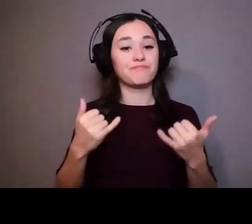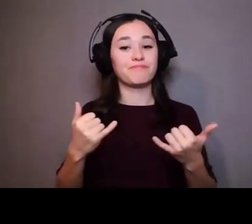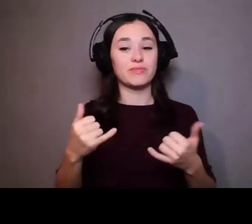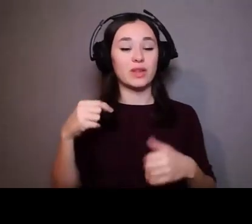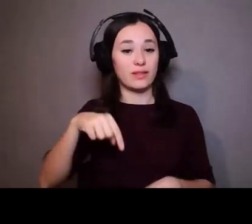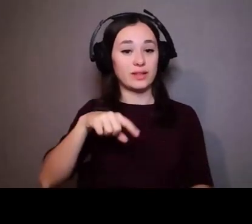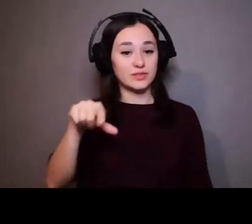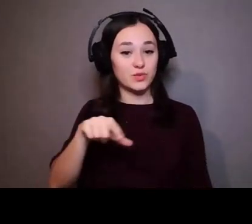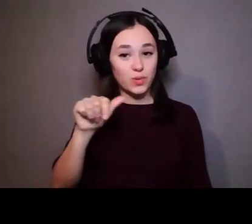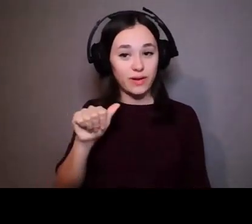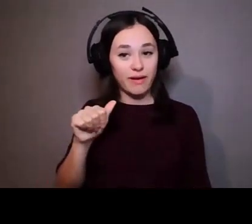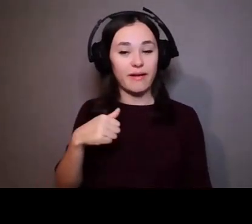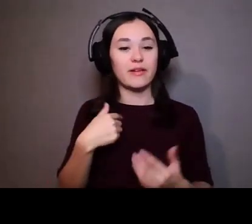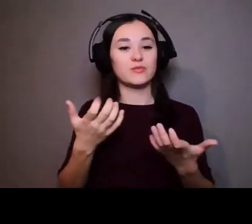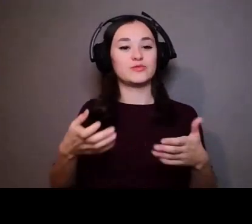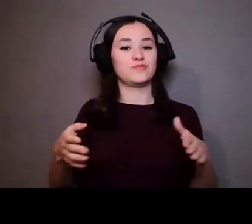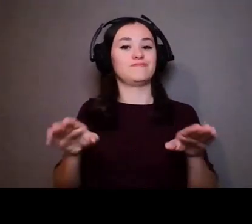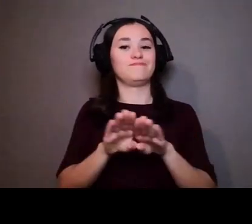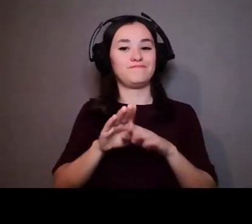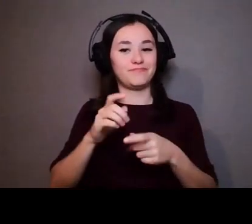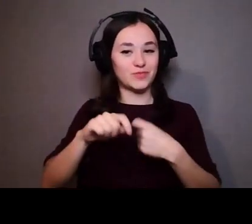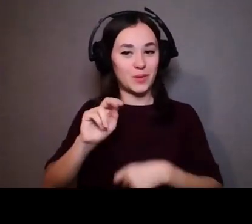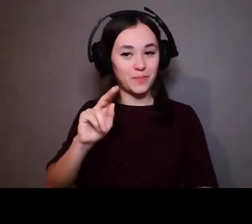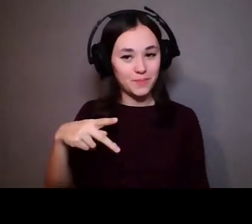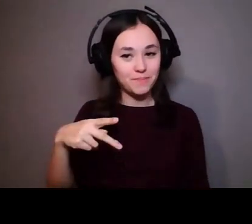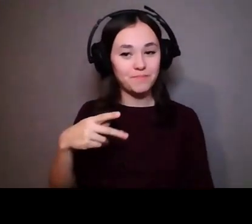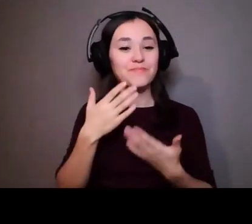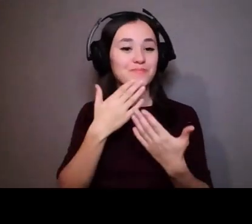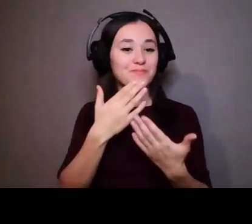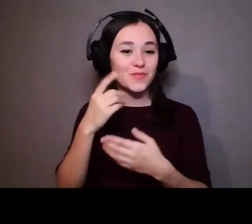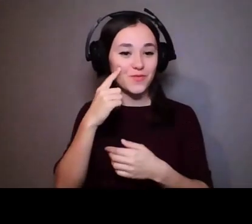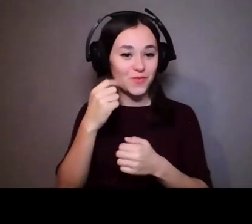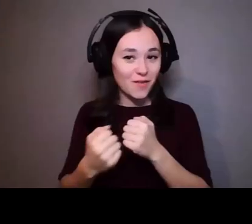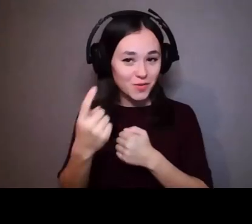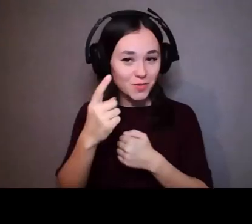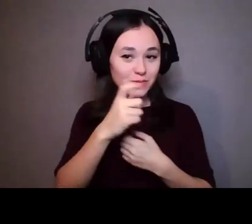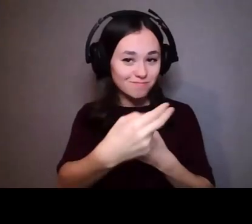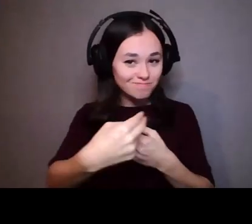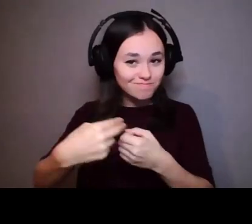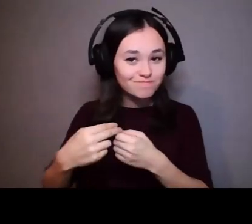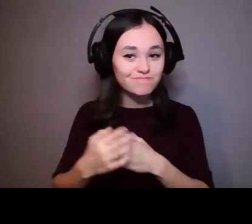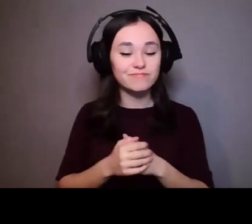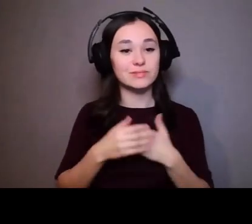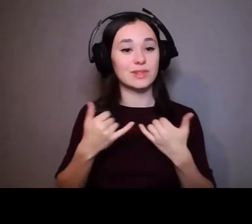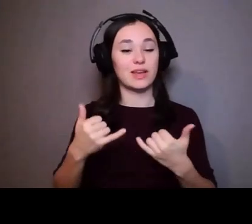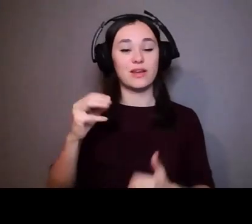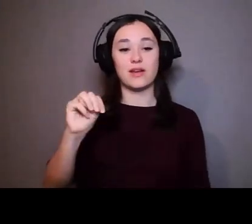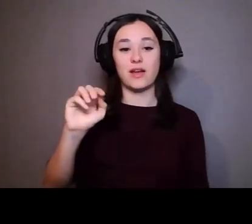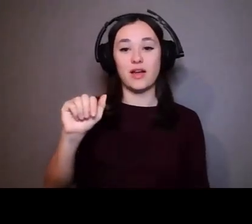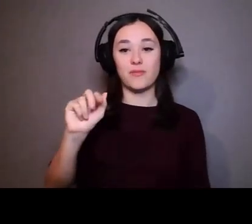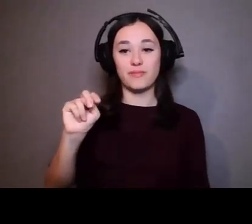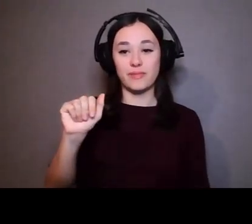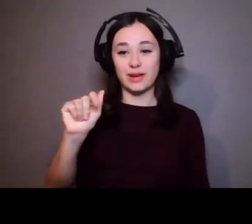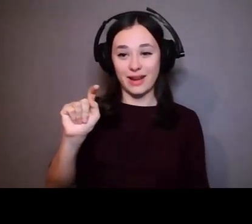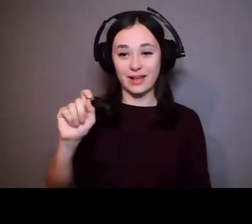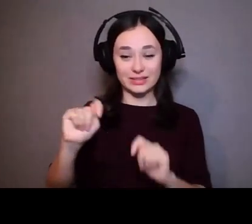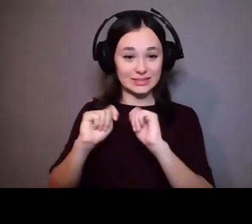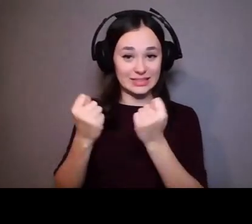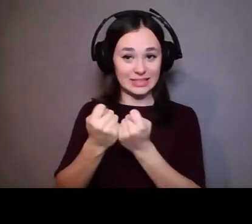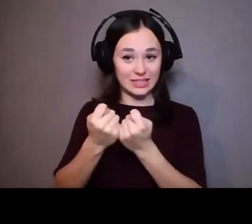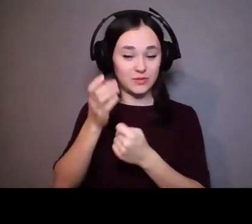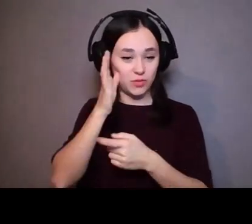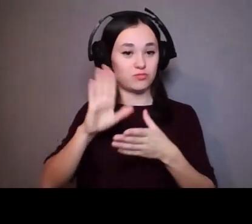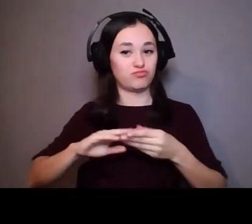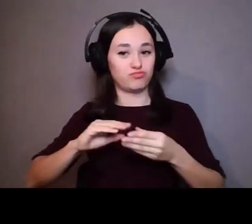Q&A. Thank everybody who jumped on for it. We're going to bring the Manat team back in to do a quick overview on some of the